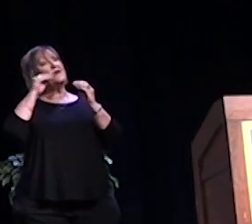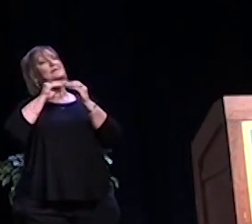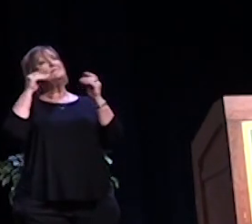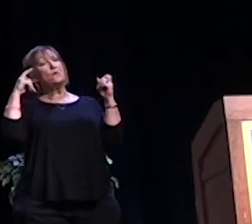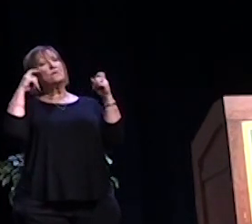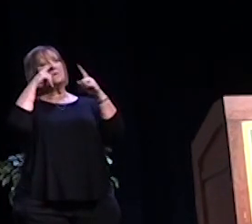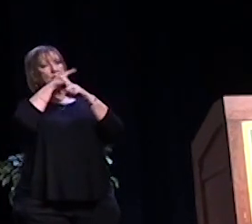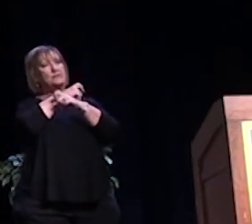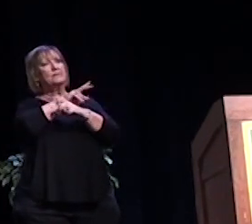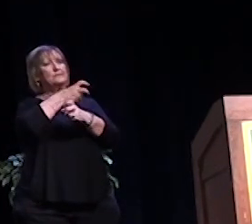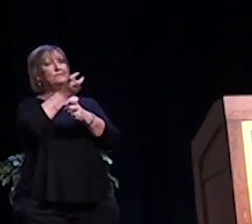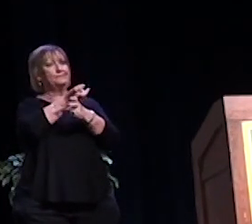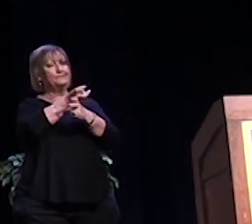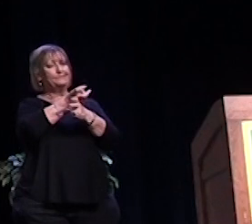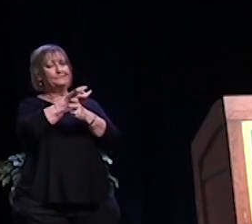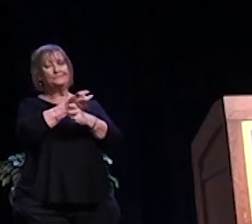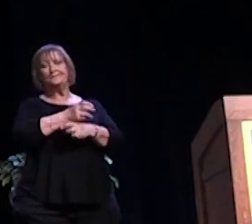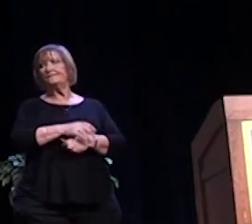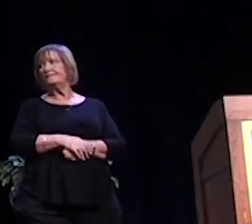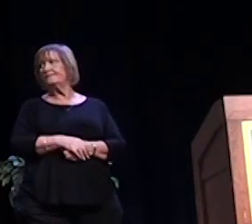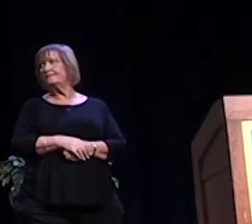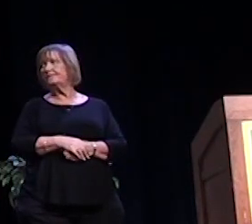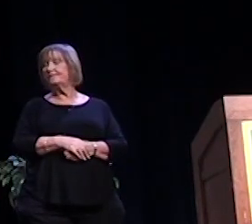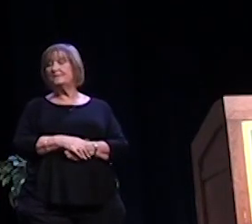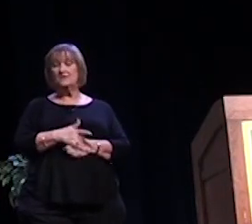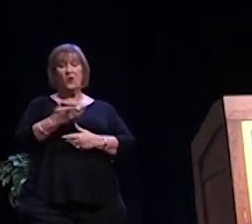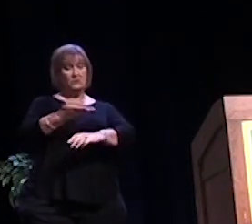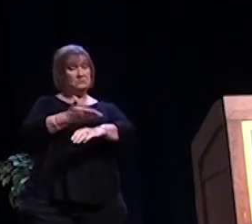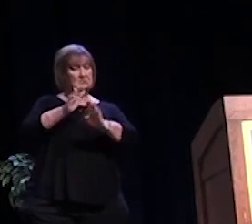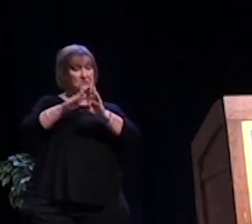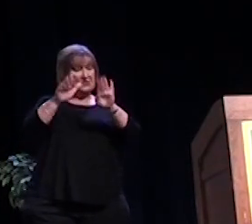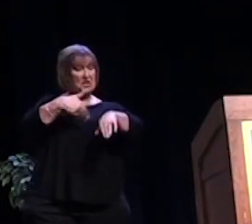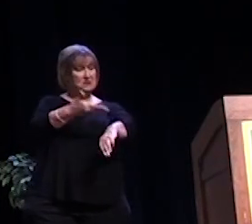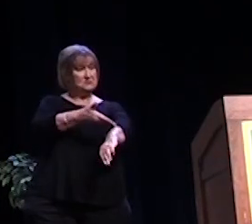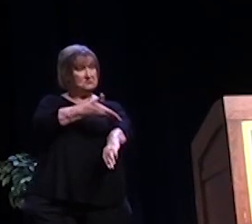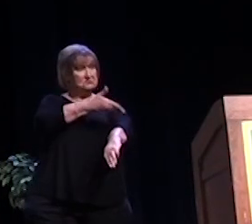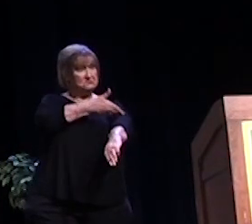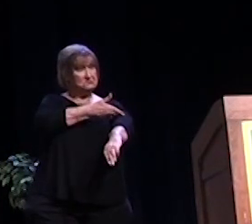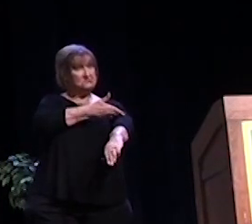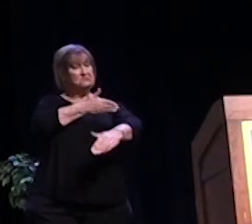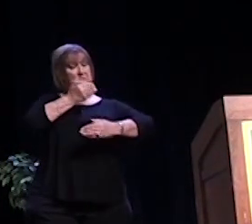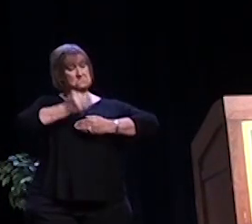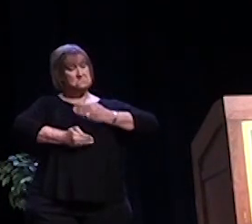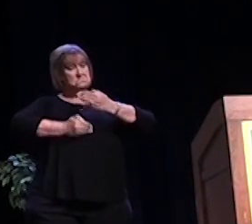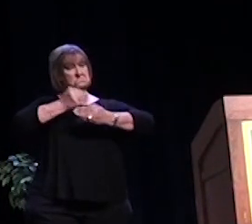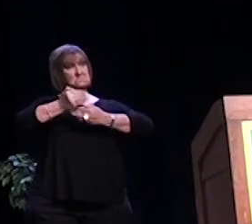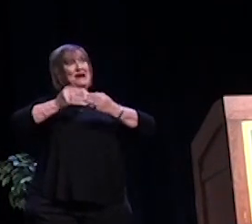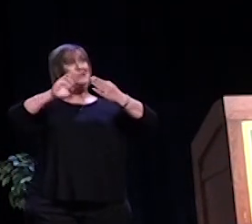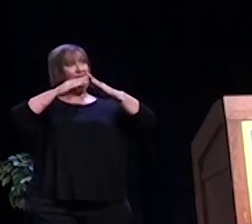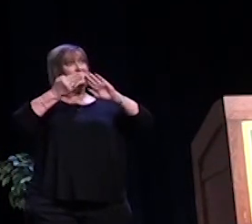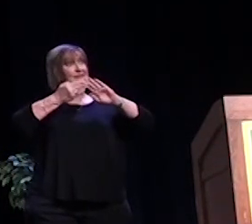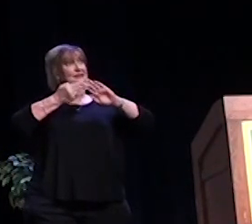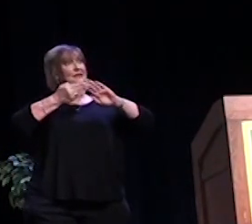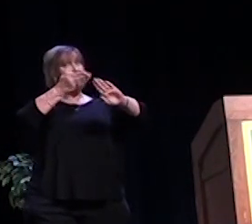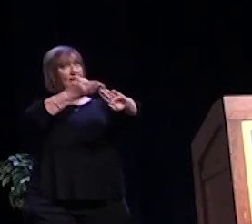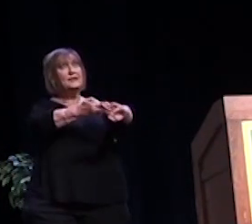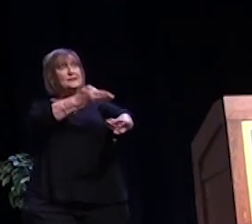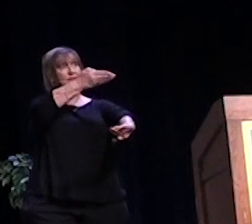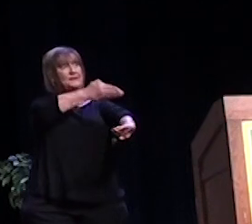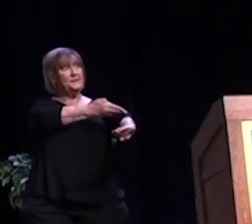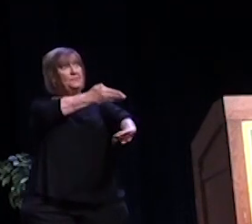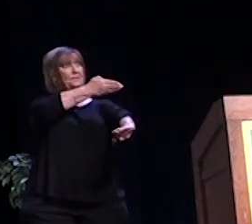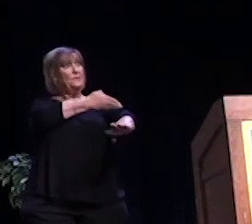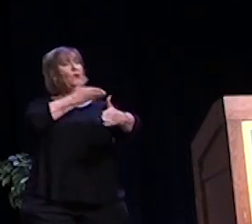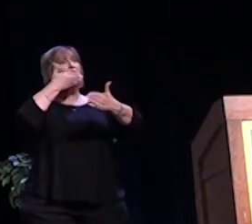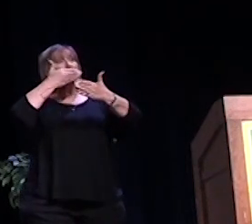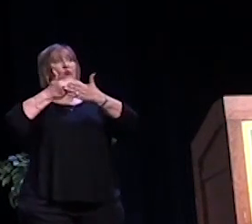hard. And in that process, the city has done a great job of implementing